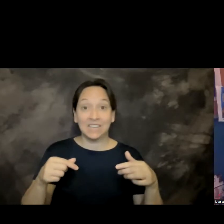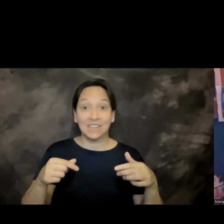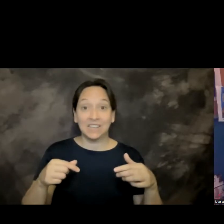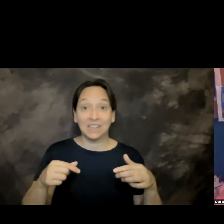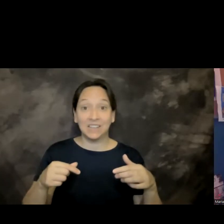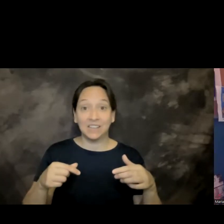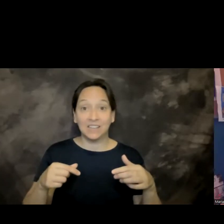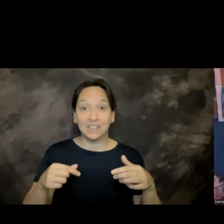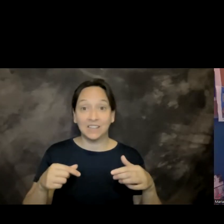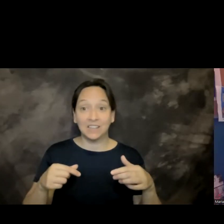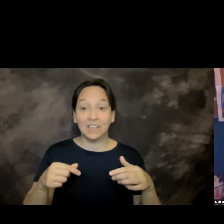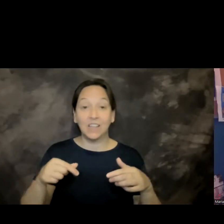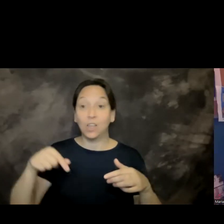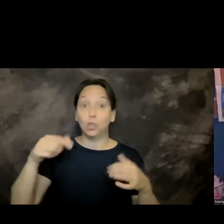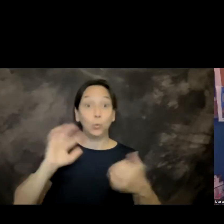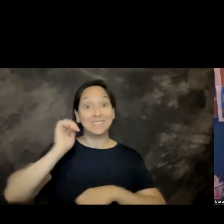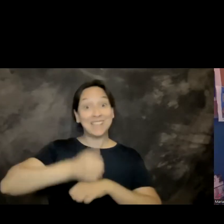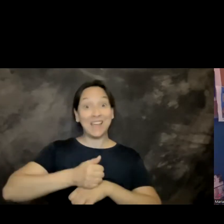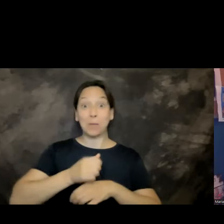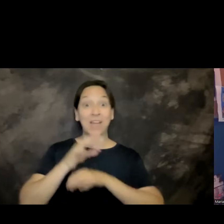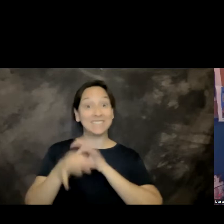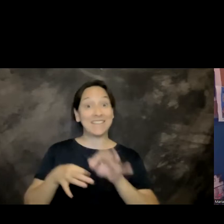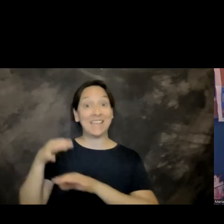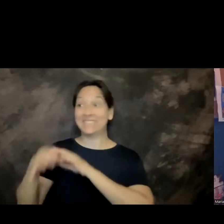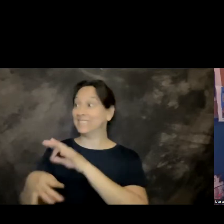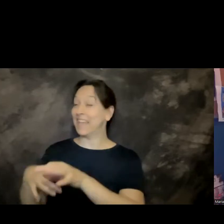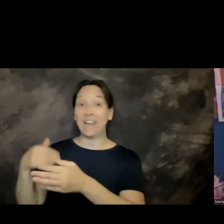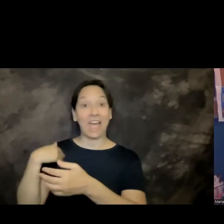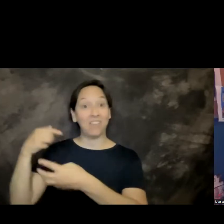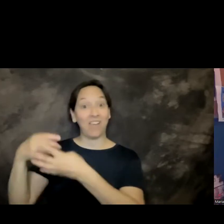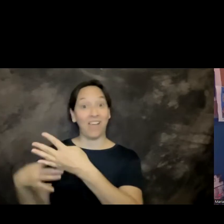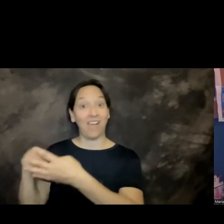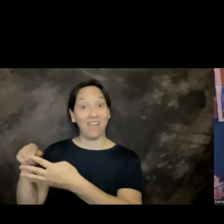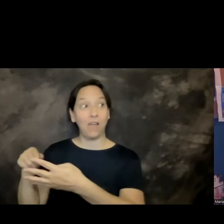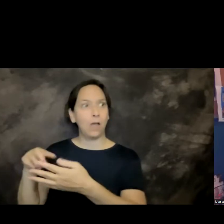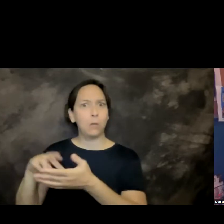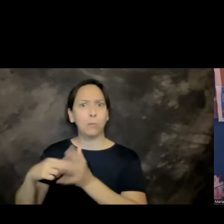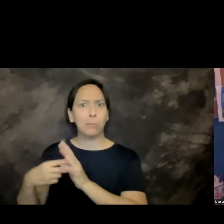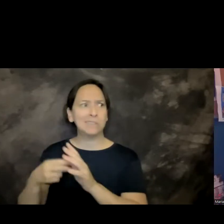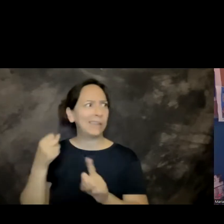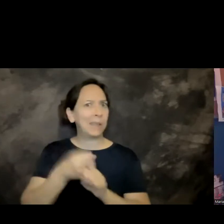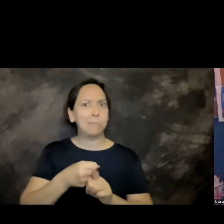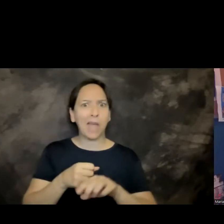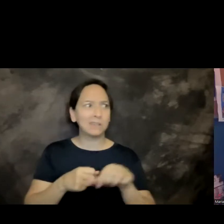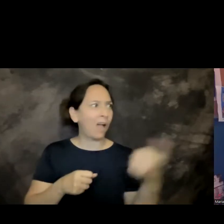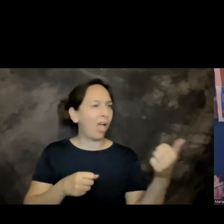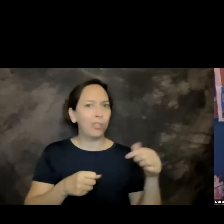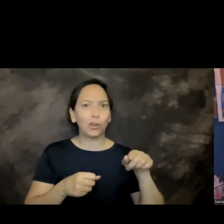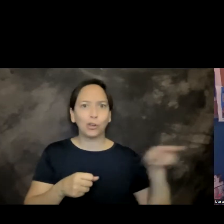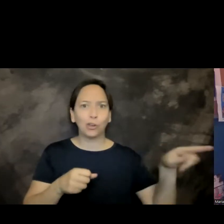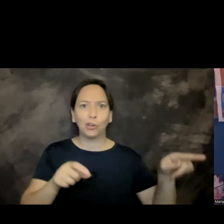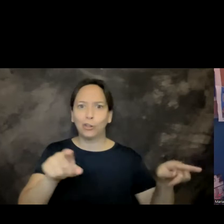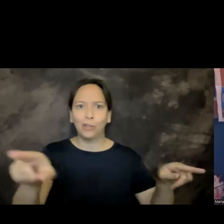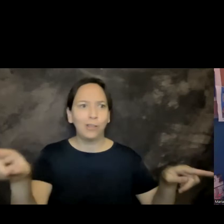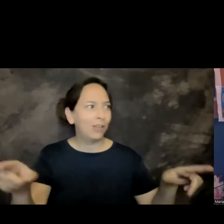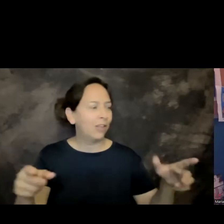on different routes throughout the city? Somebody is concerned that buses are going to be moved from one route to